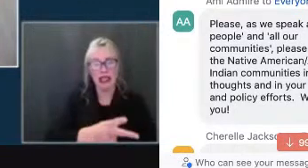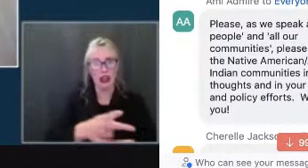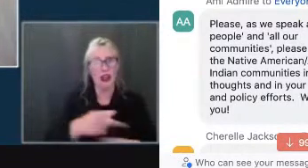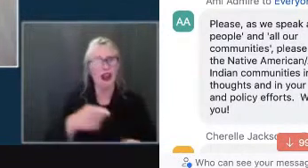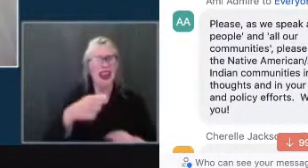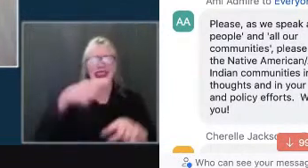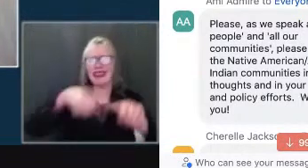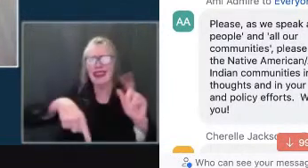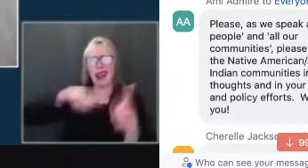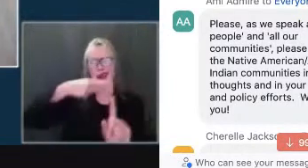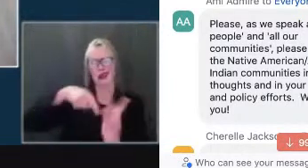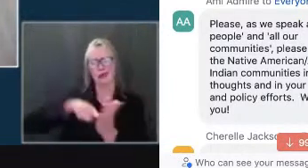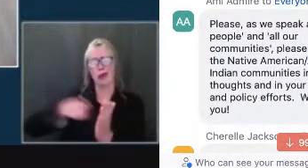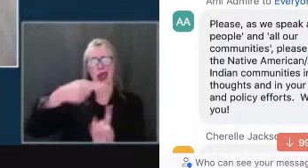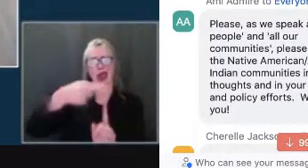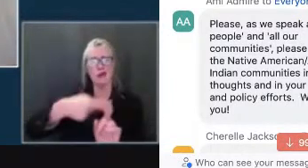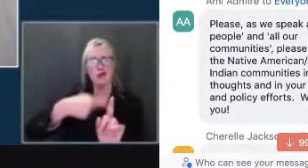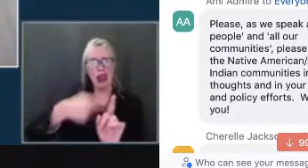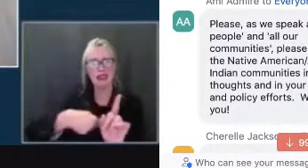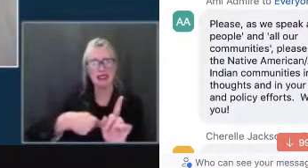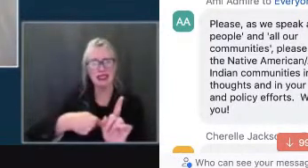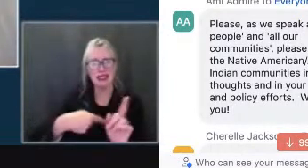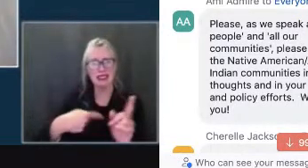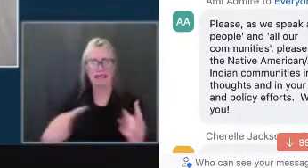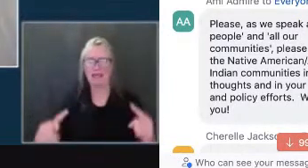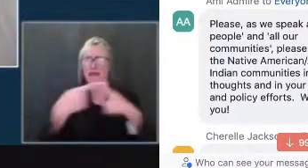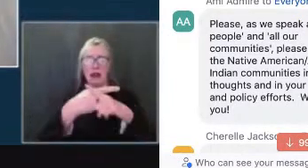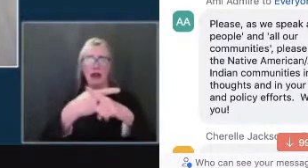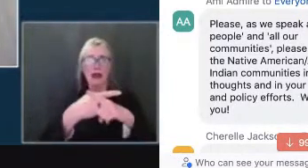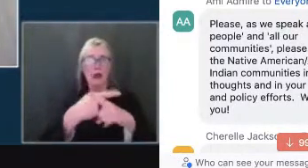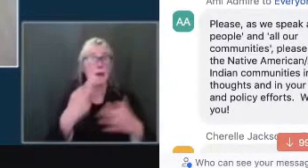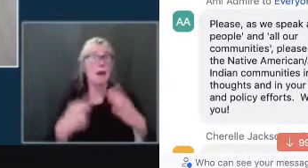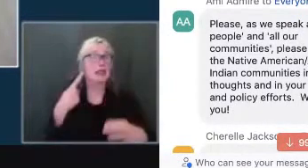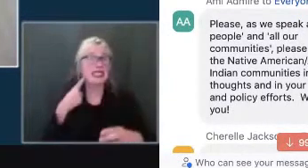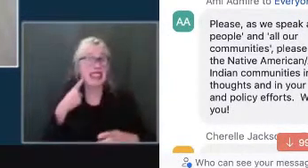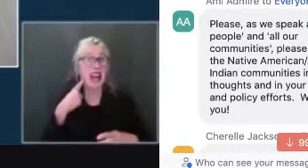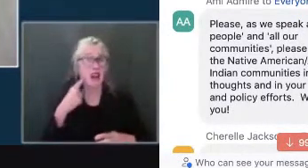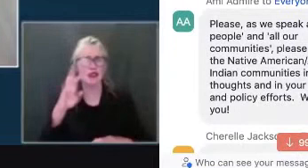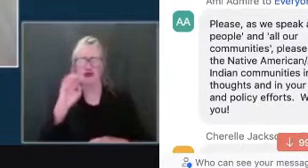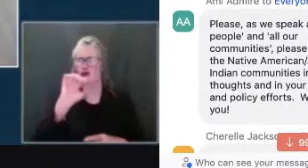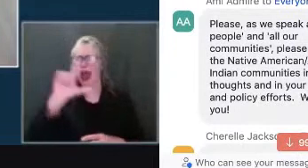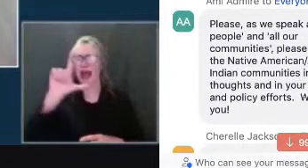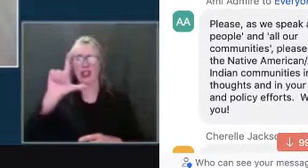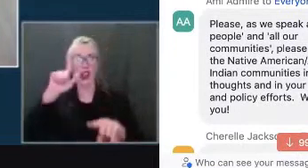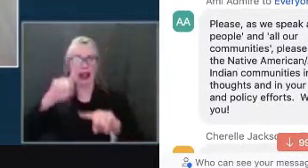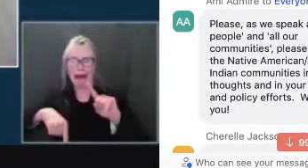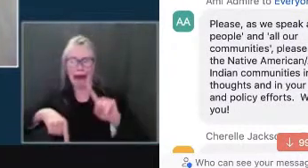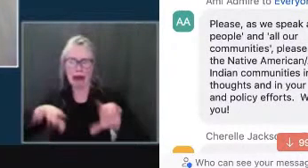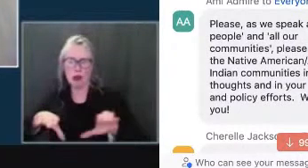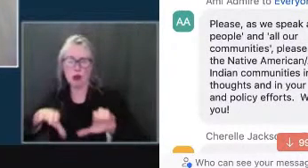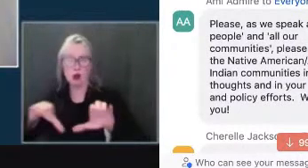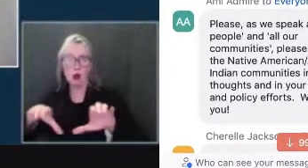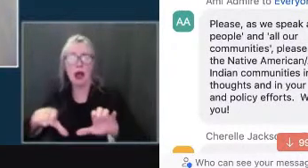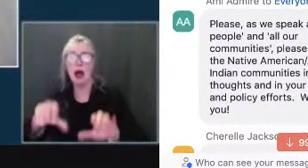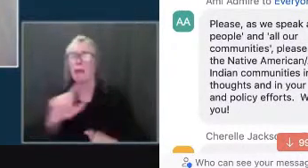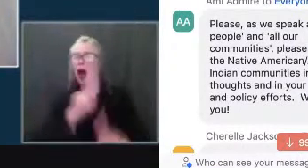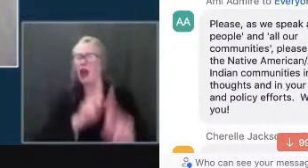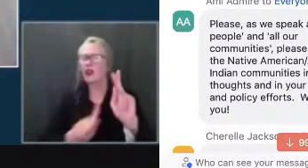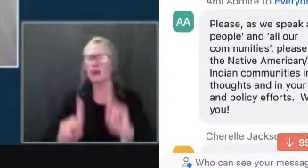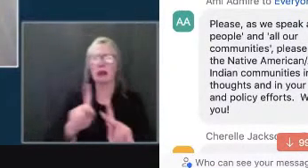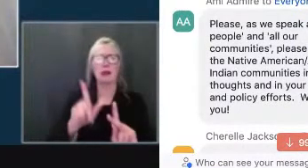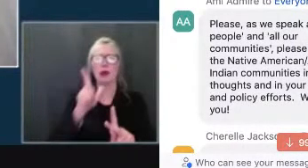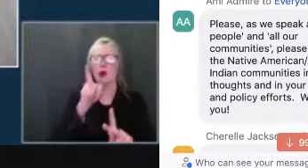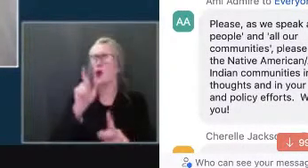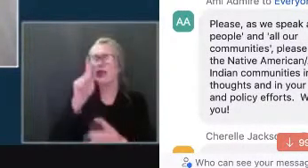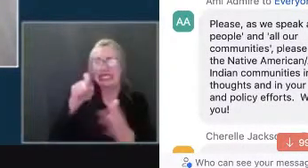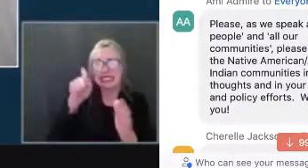poverty in California may sound radical to some people, but it doesn't sound radical to folks throughout this state, the